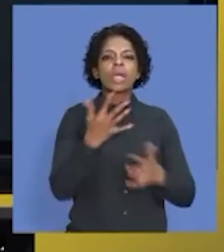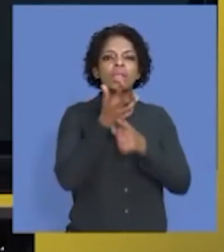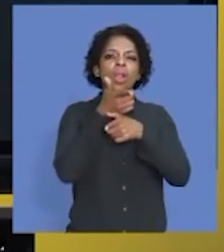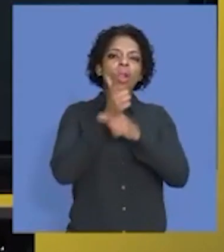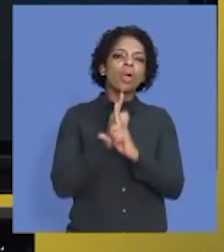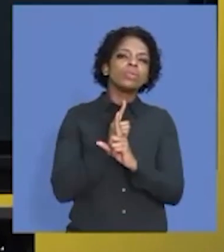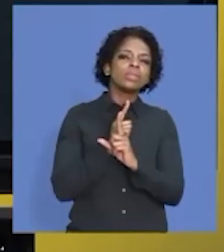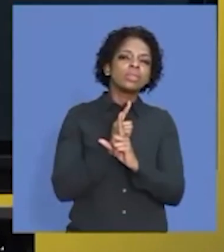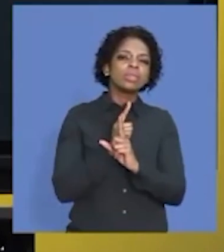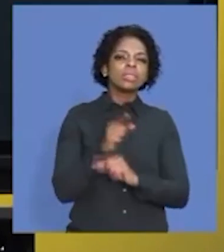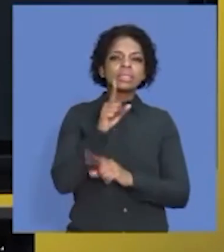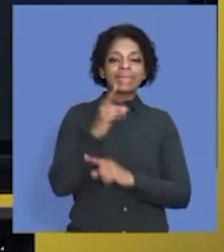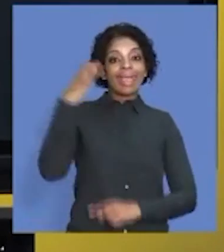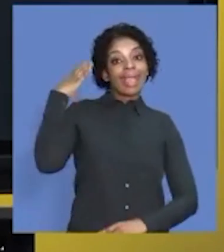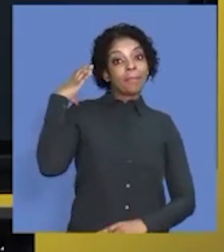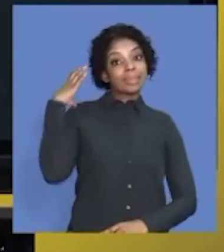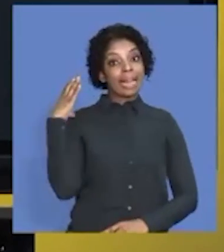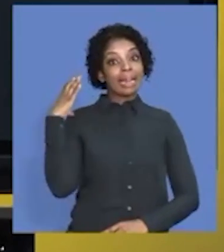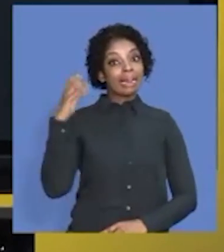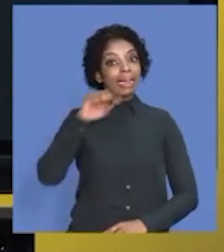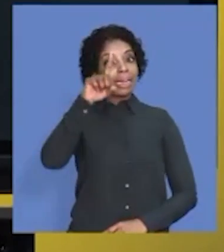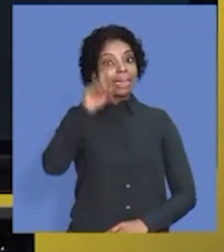see when we work with this particular question.